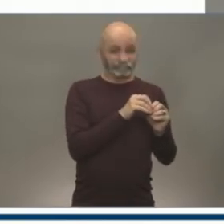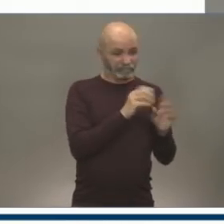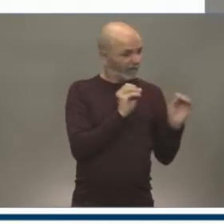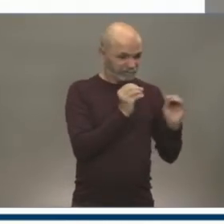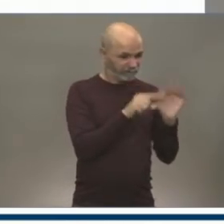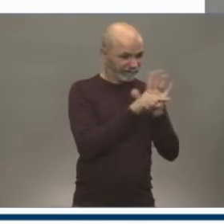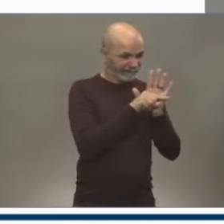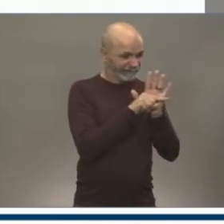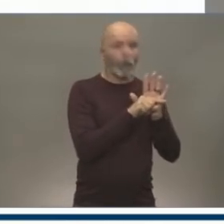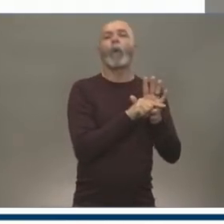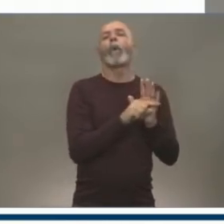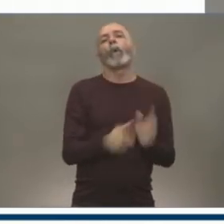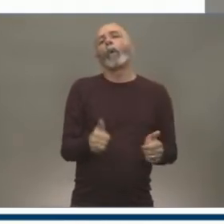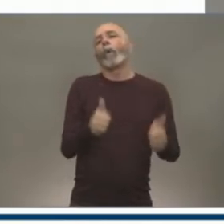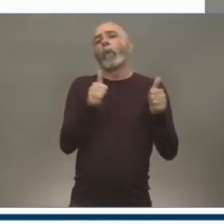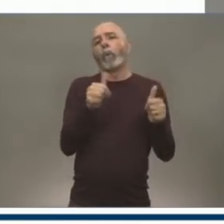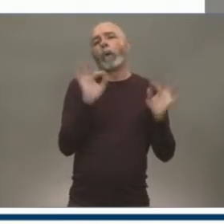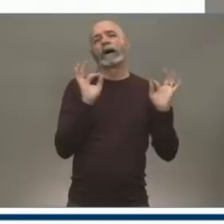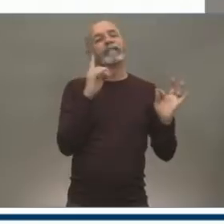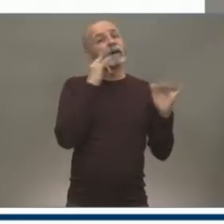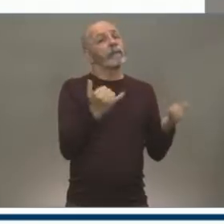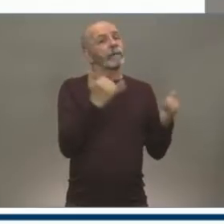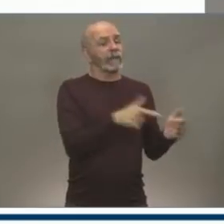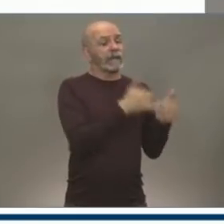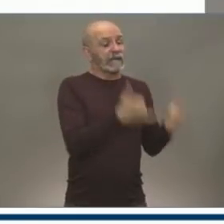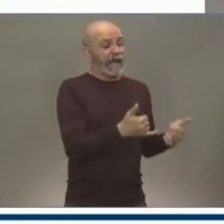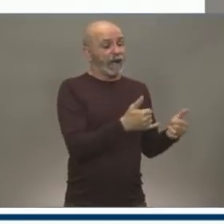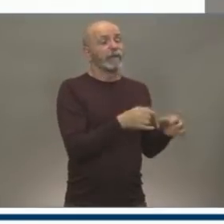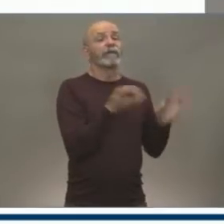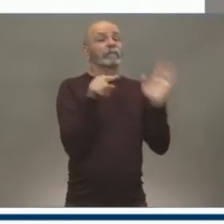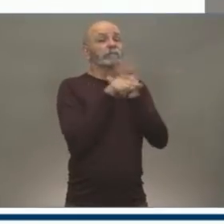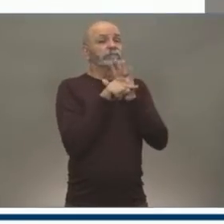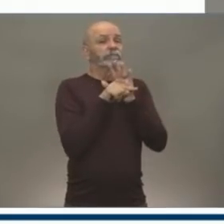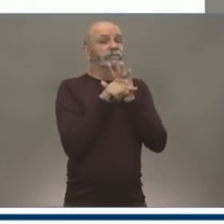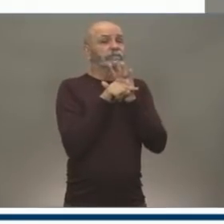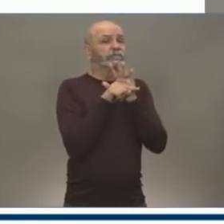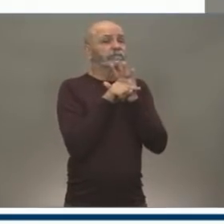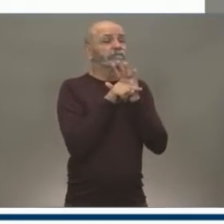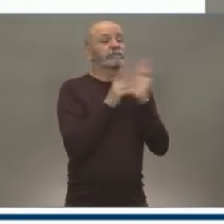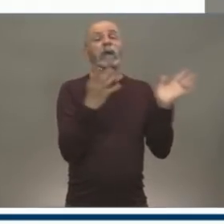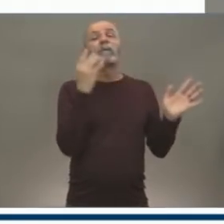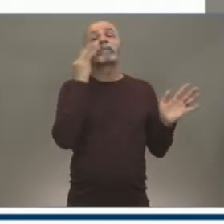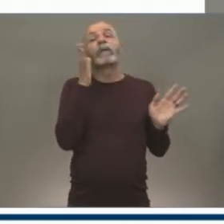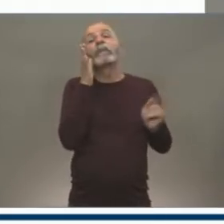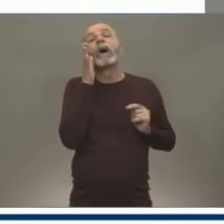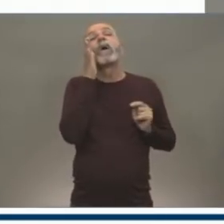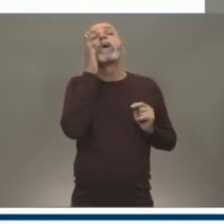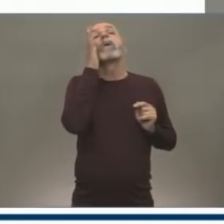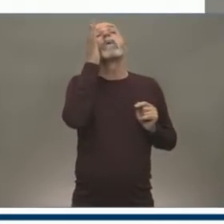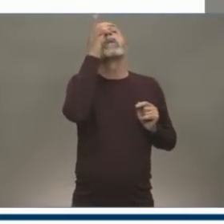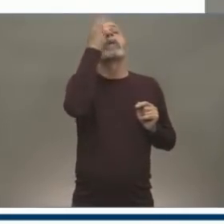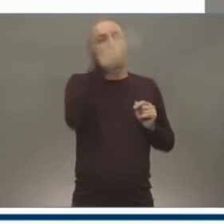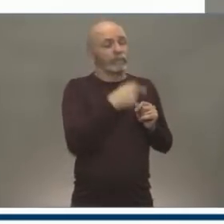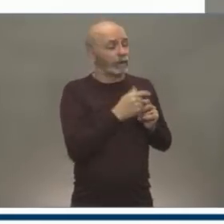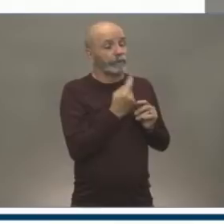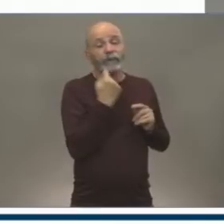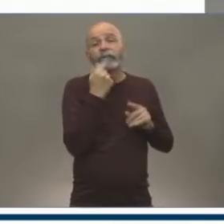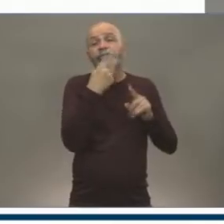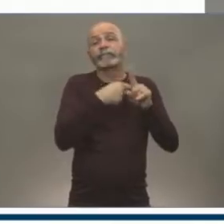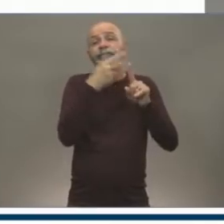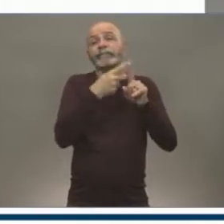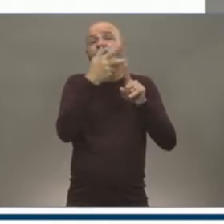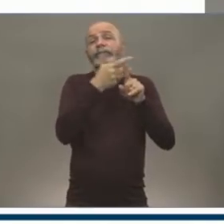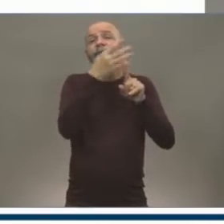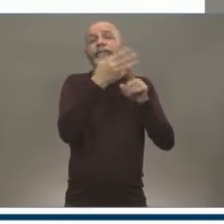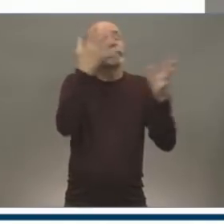right now. It gives you no prediction about what your likelihood of perhaps being negative the next day. So the information you get is